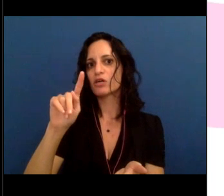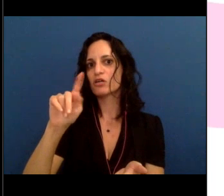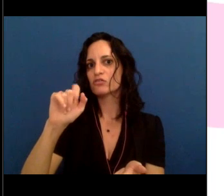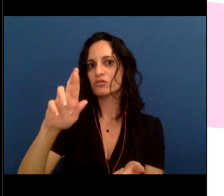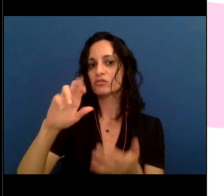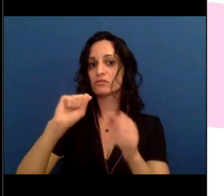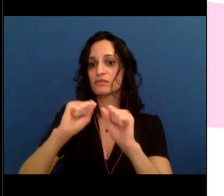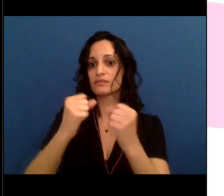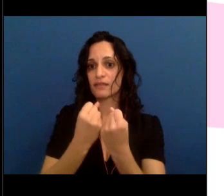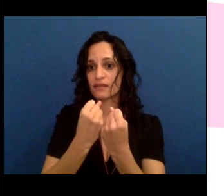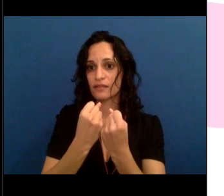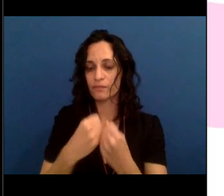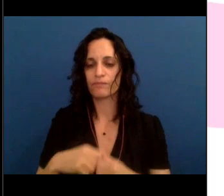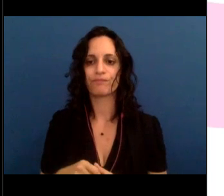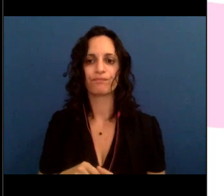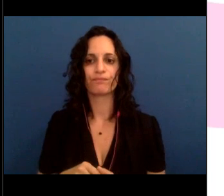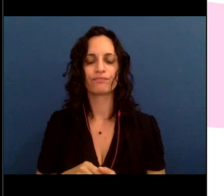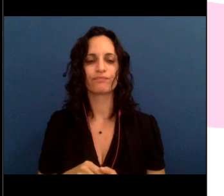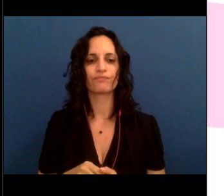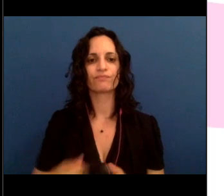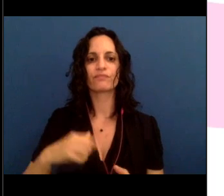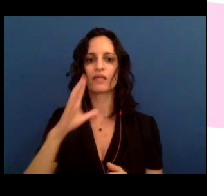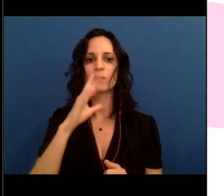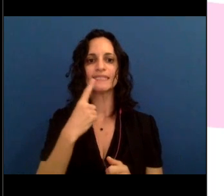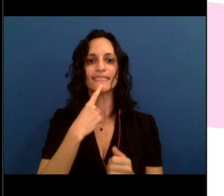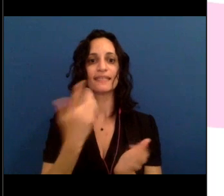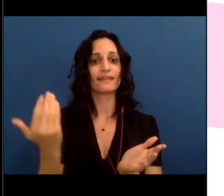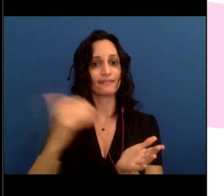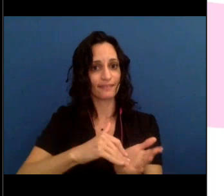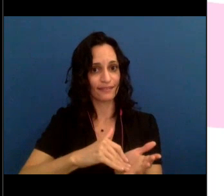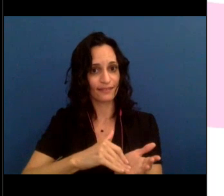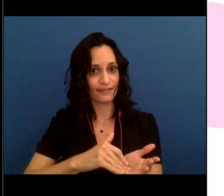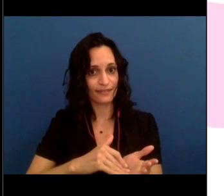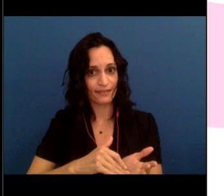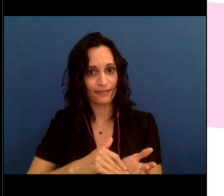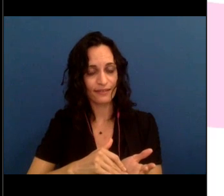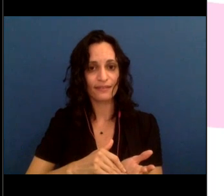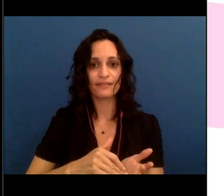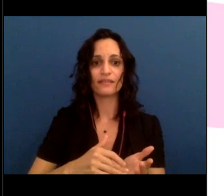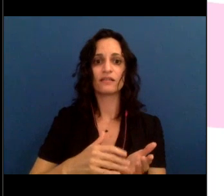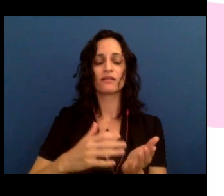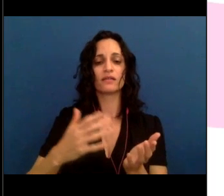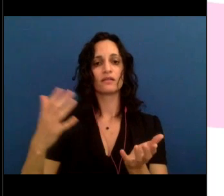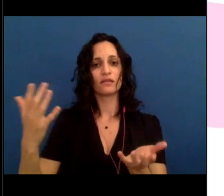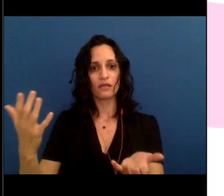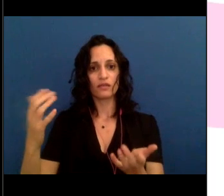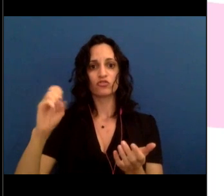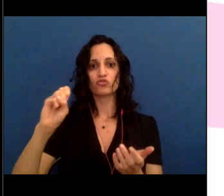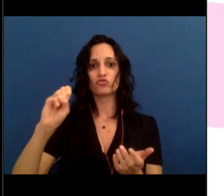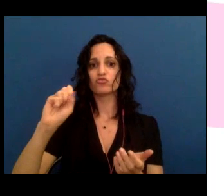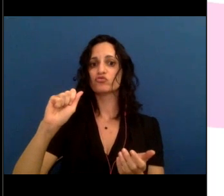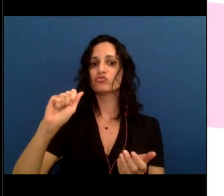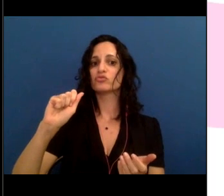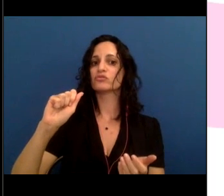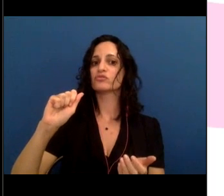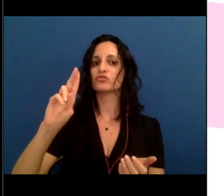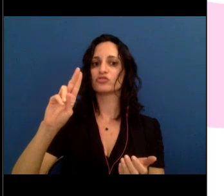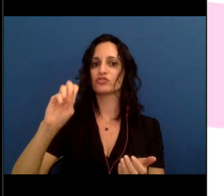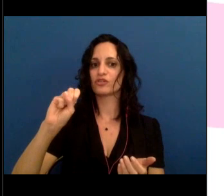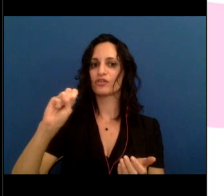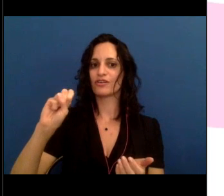Nevertheless, I will say again, which is why Saussure shouldn't necessarily be the paragon of what linguistics is that he is also in some level responsible